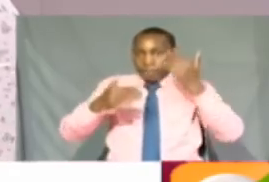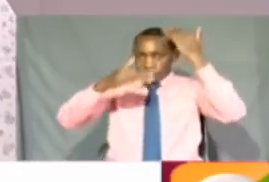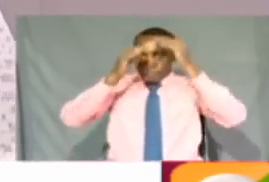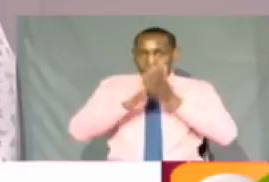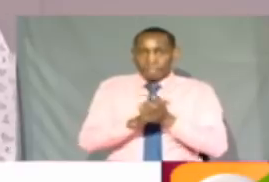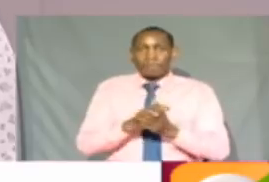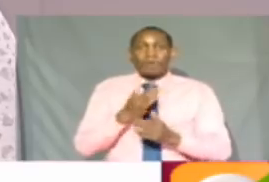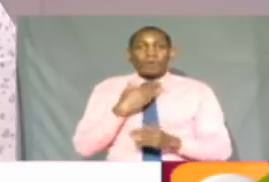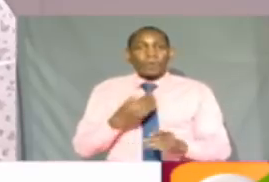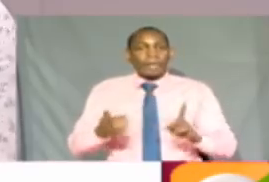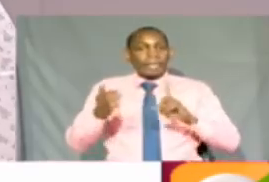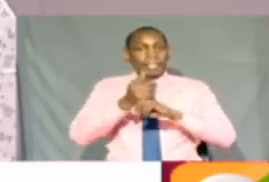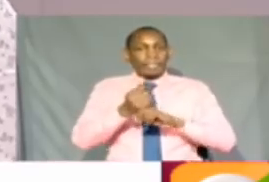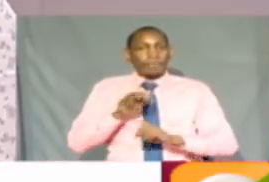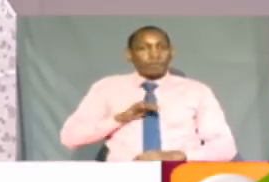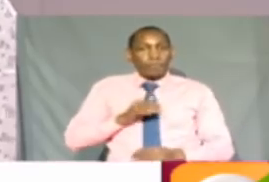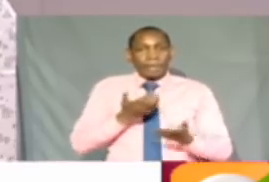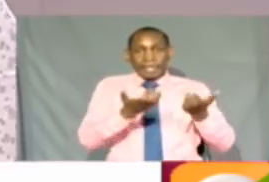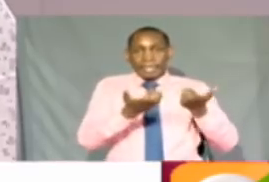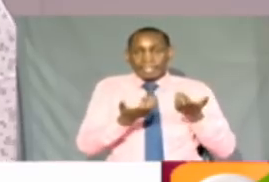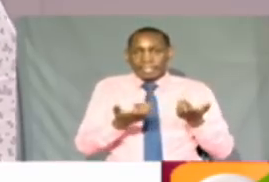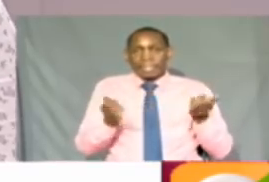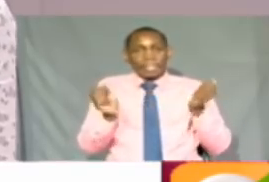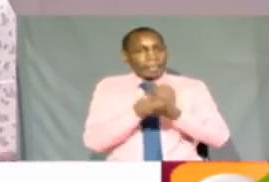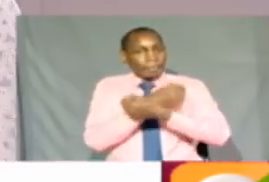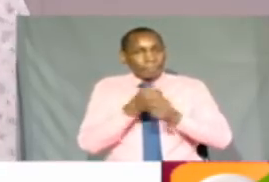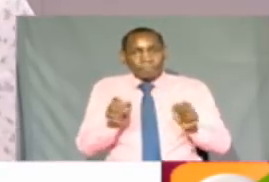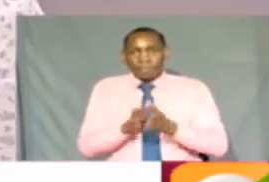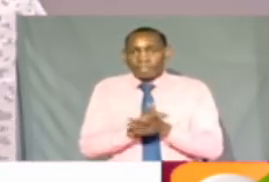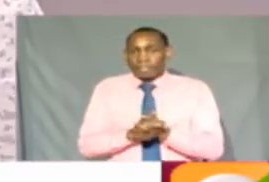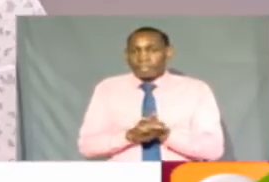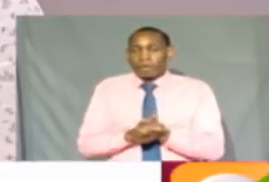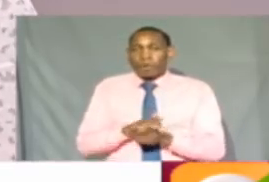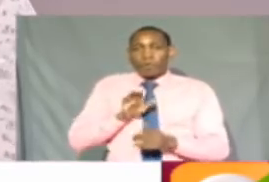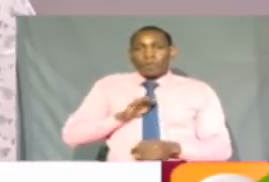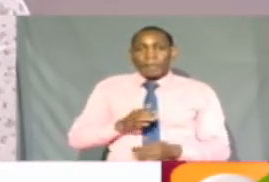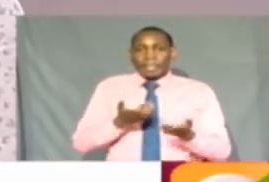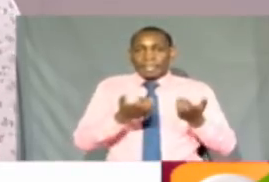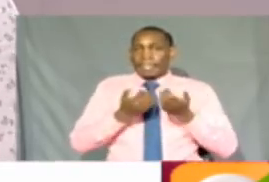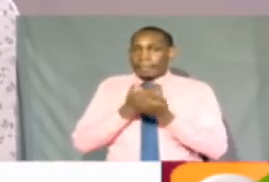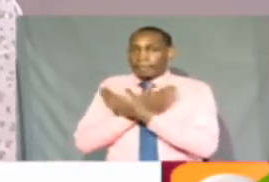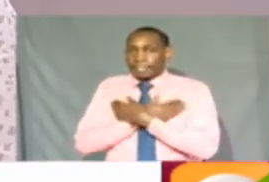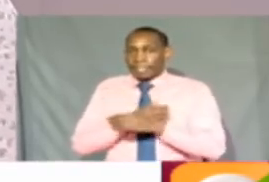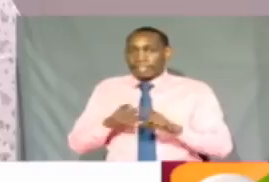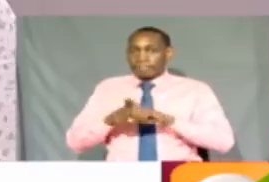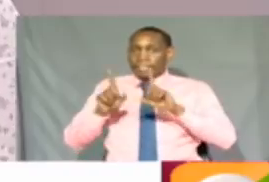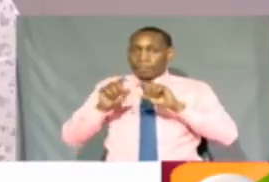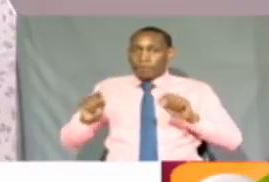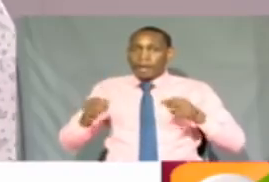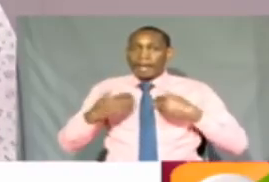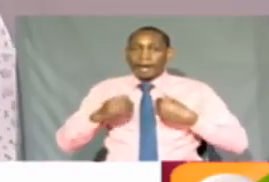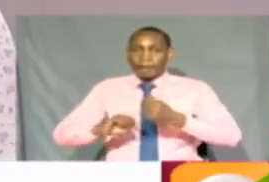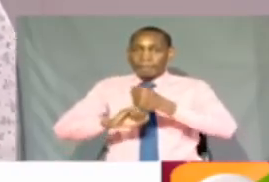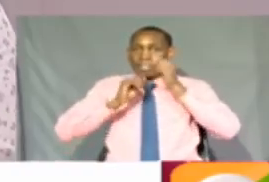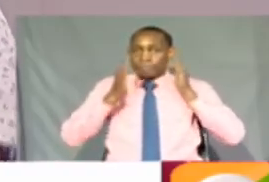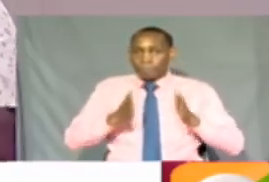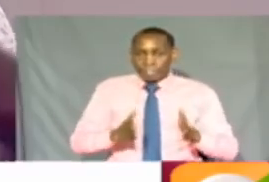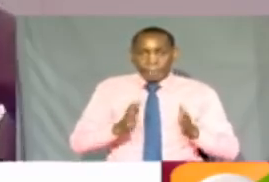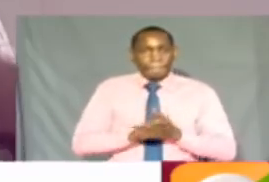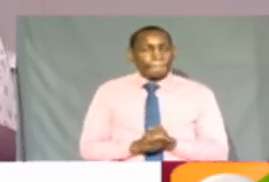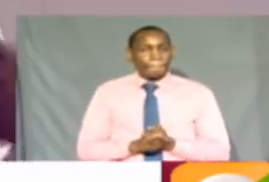cannot meet a woman's demands at all. The only thing a woman will need today is companionship. That's when I say man apata sponsor, because you cannot be financially.